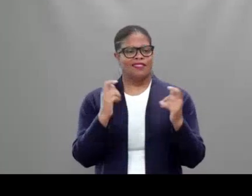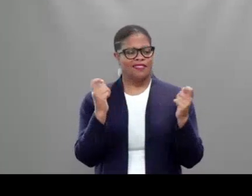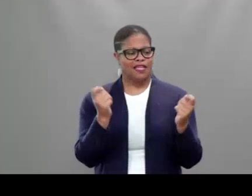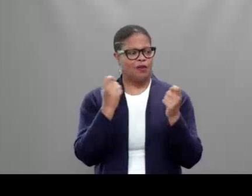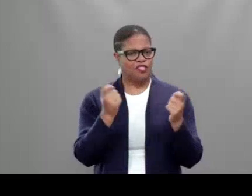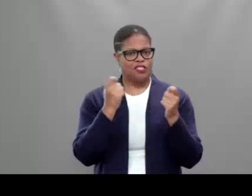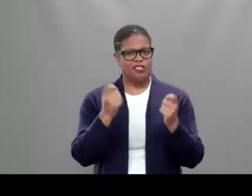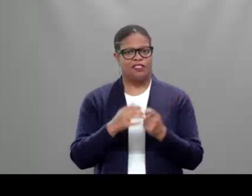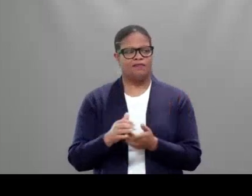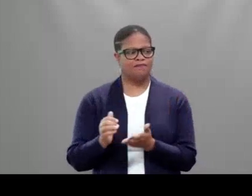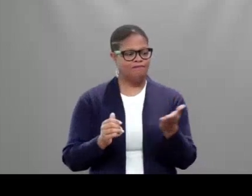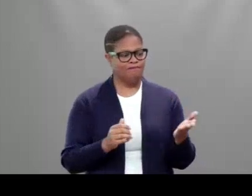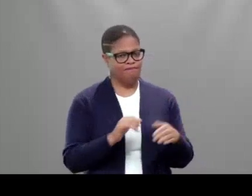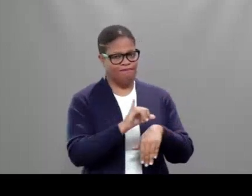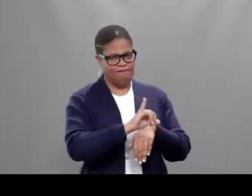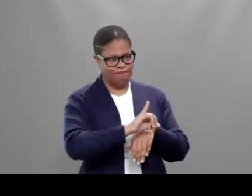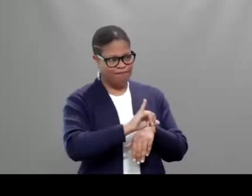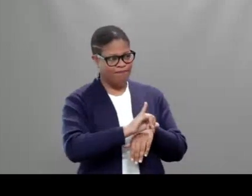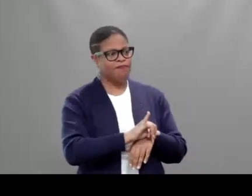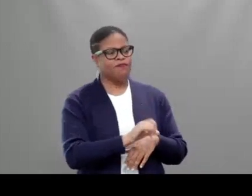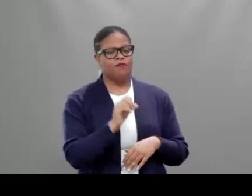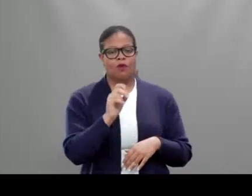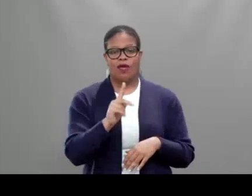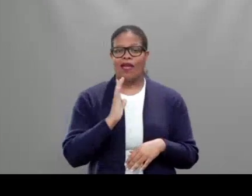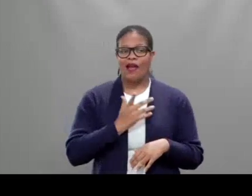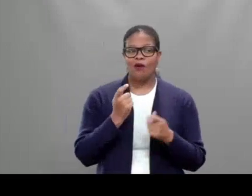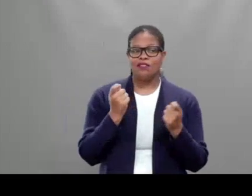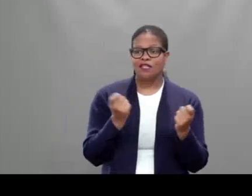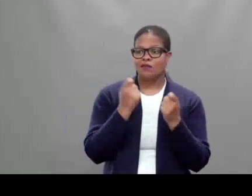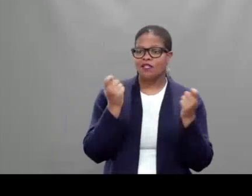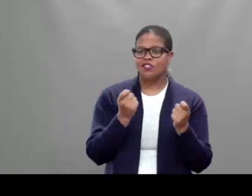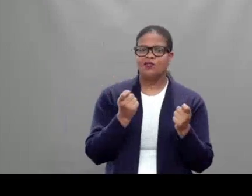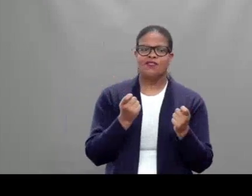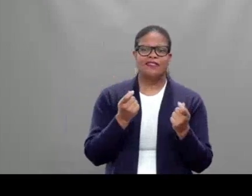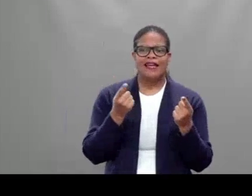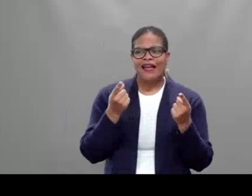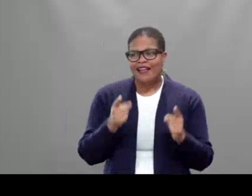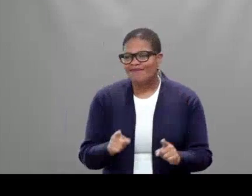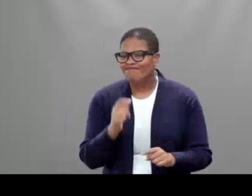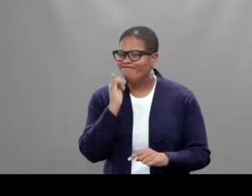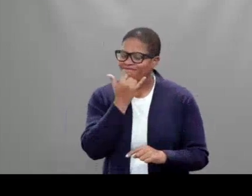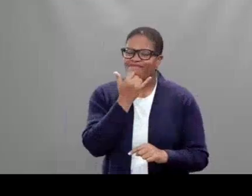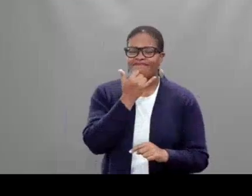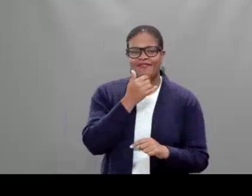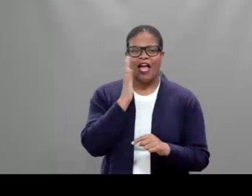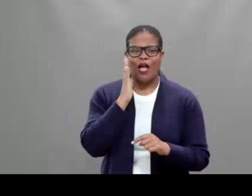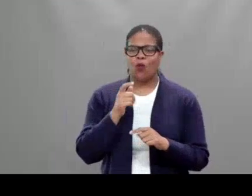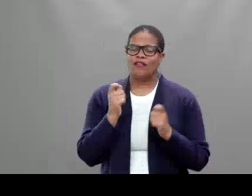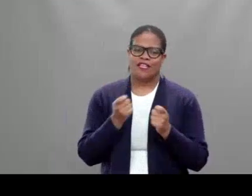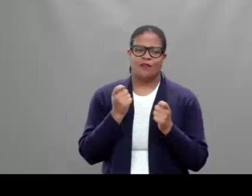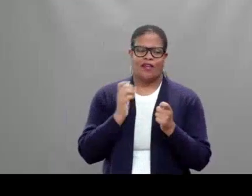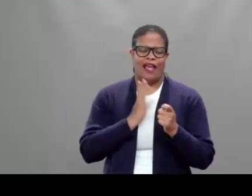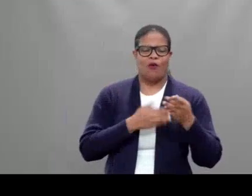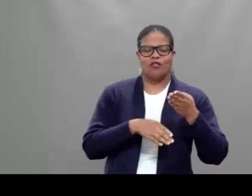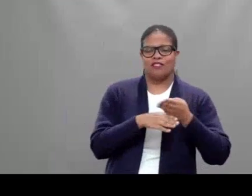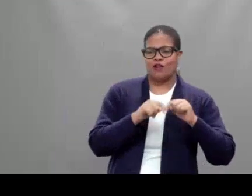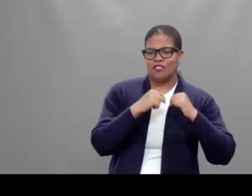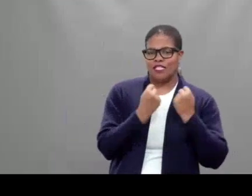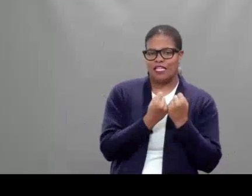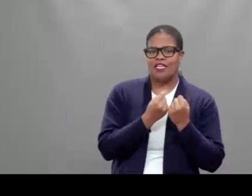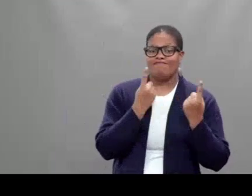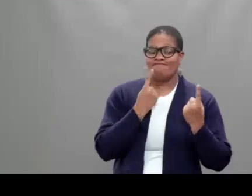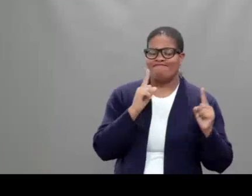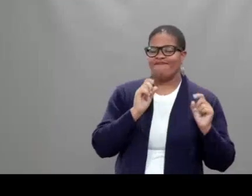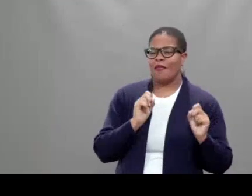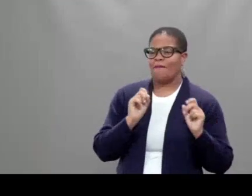Celebrations. Hey, our celebrations, we had a little mishap, and I'm just gonna celebrate that our soccer team was able to make